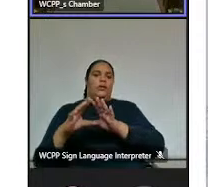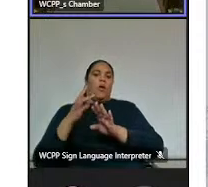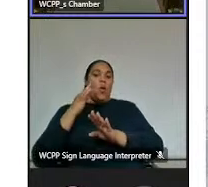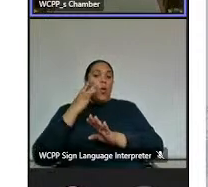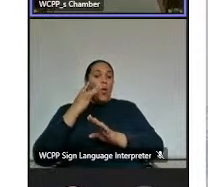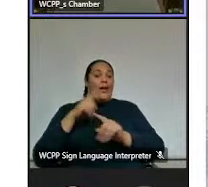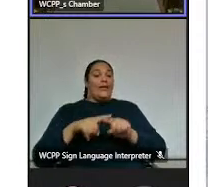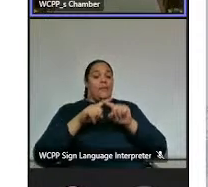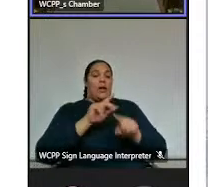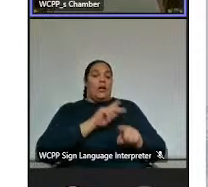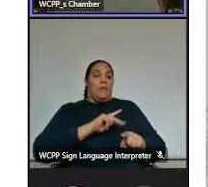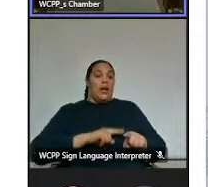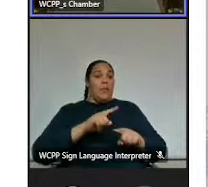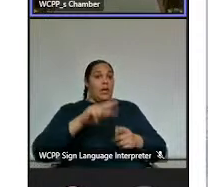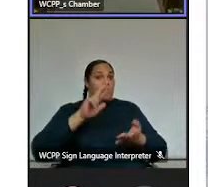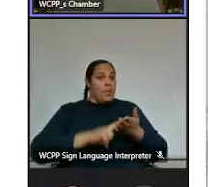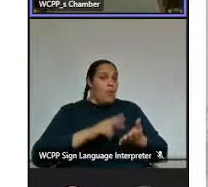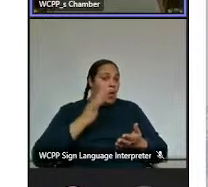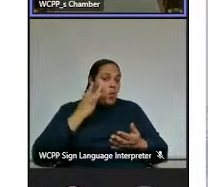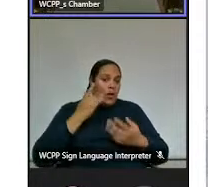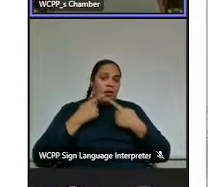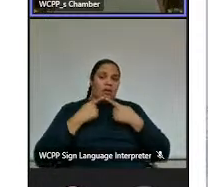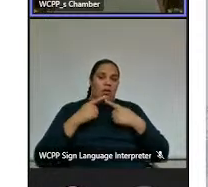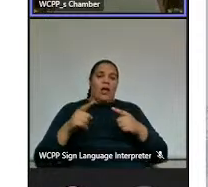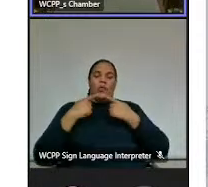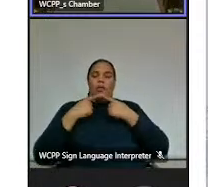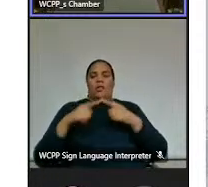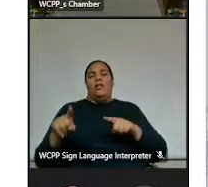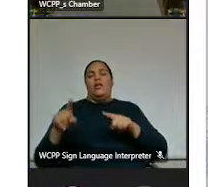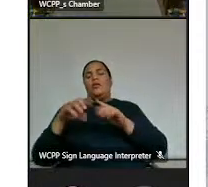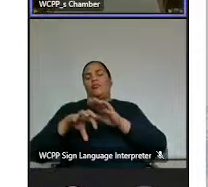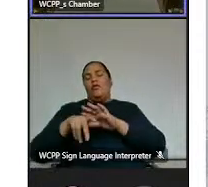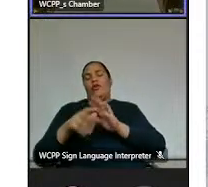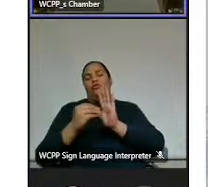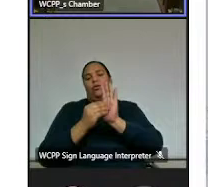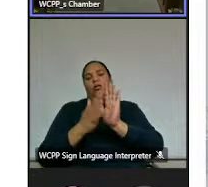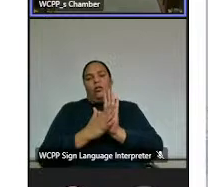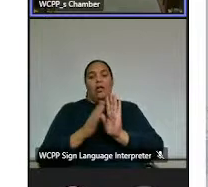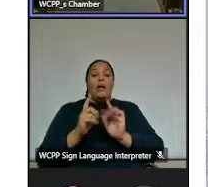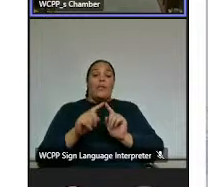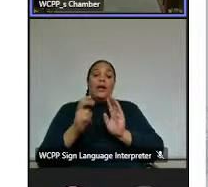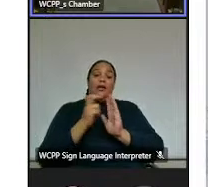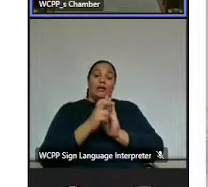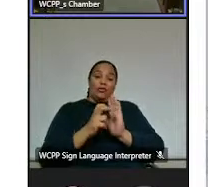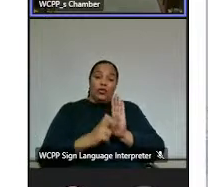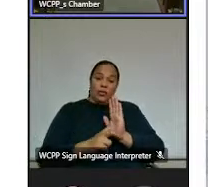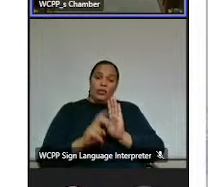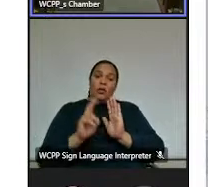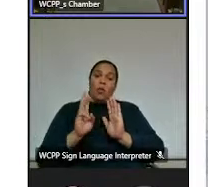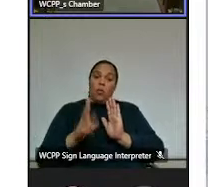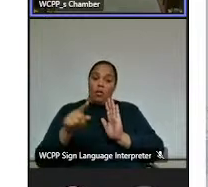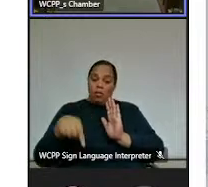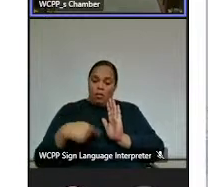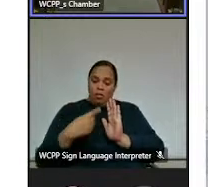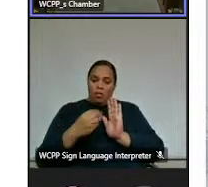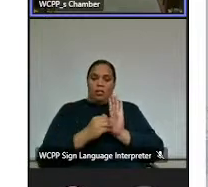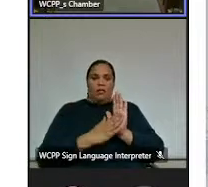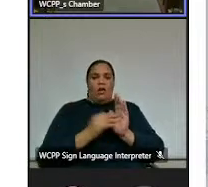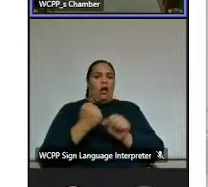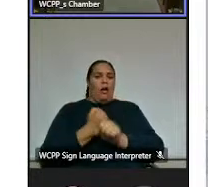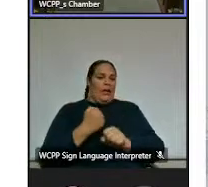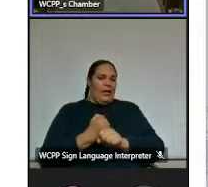determined by the Premier and proclaimed in the Provincial Gazette. Regulations to come into